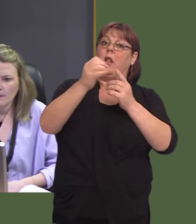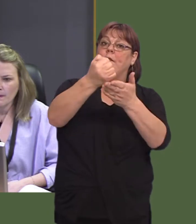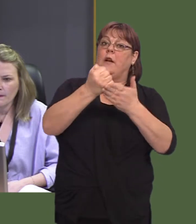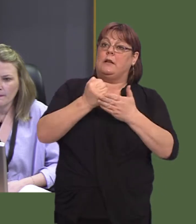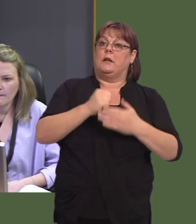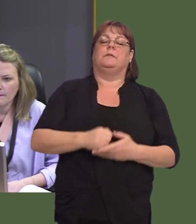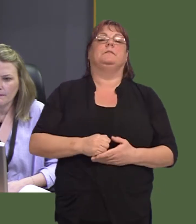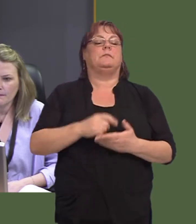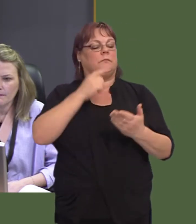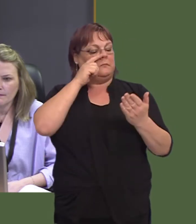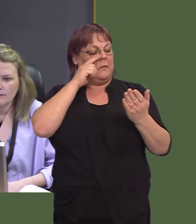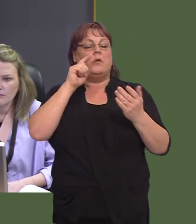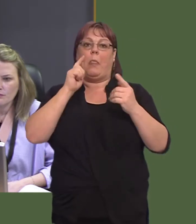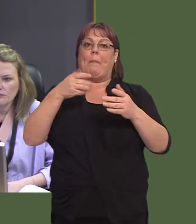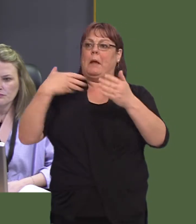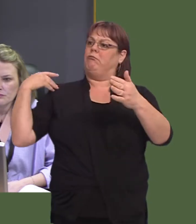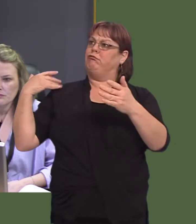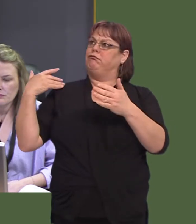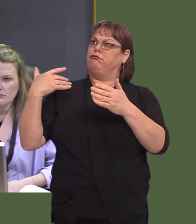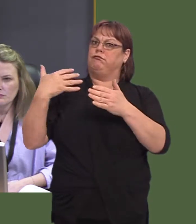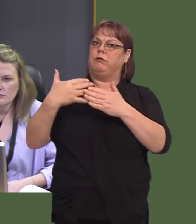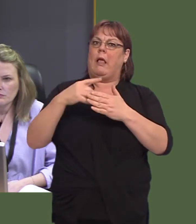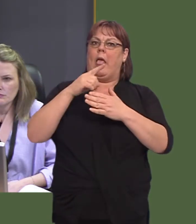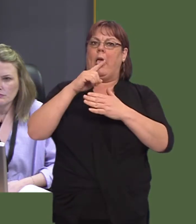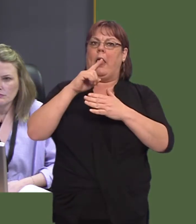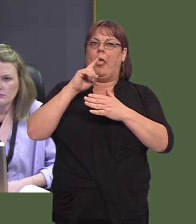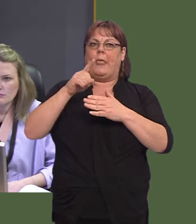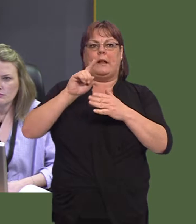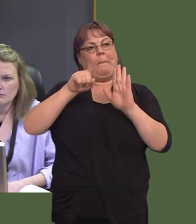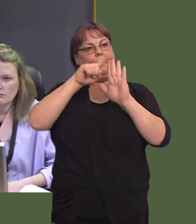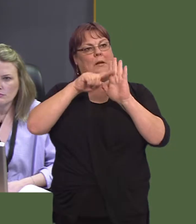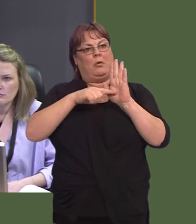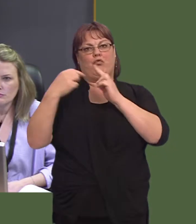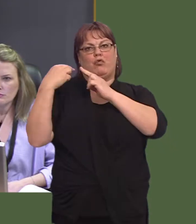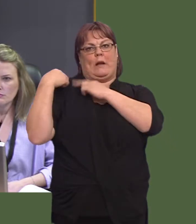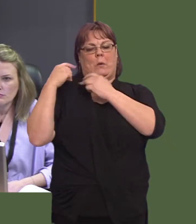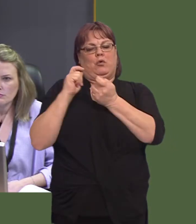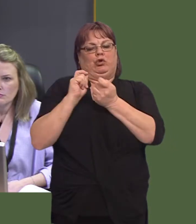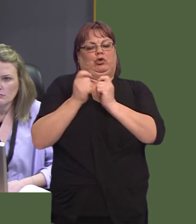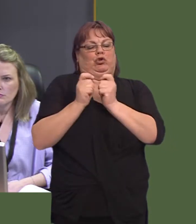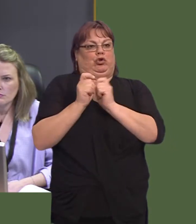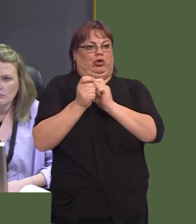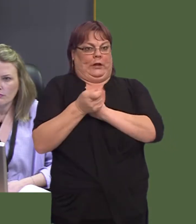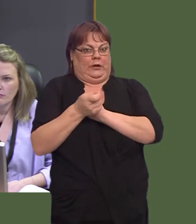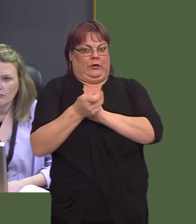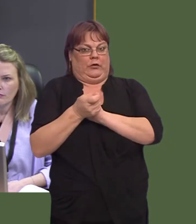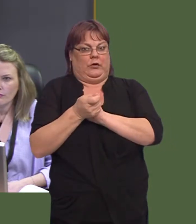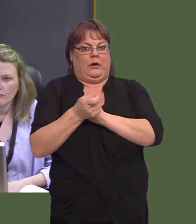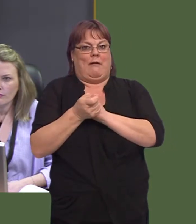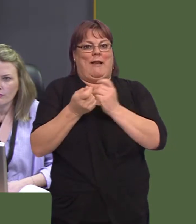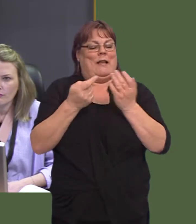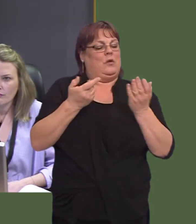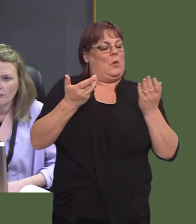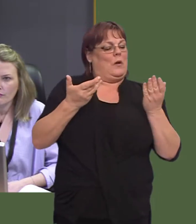the case up until the amended version of ministerial responsibilities, which now, under the First Minister's